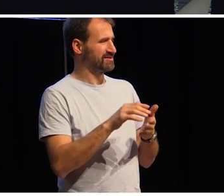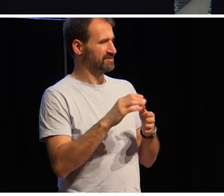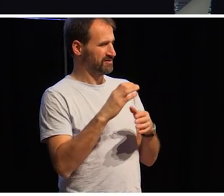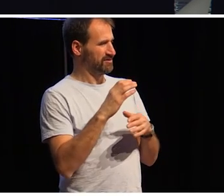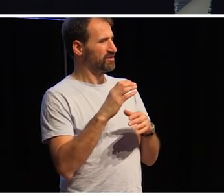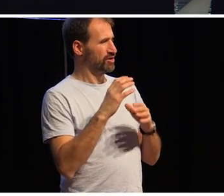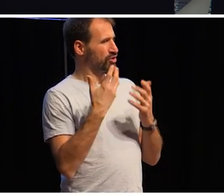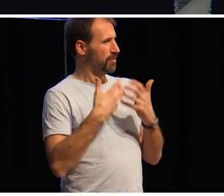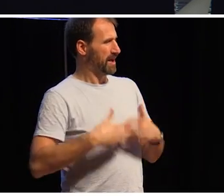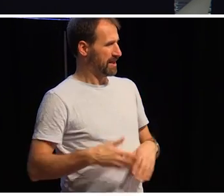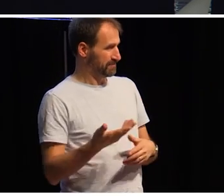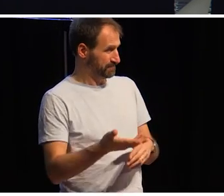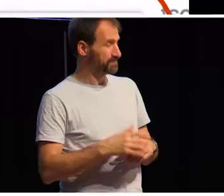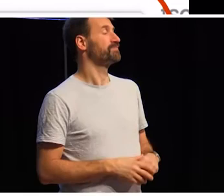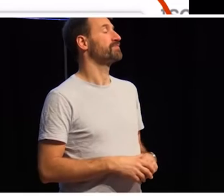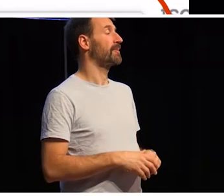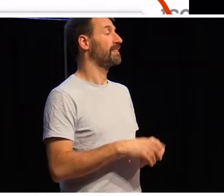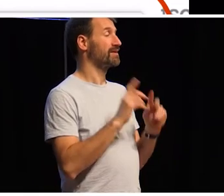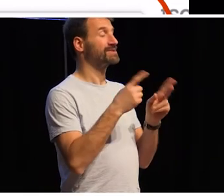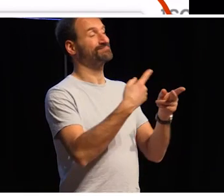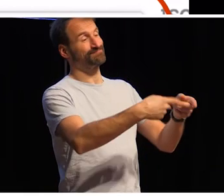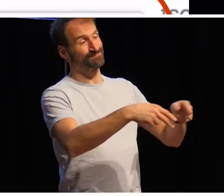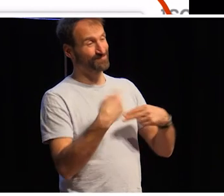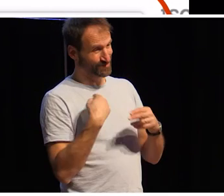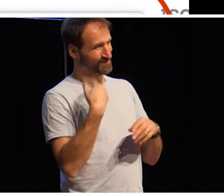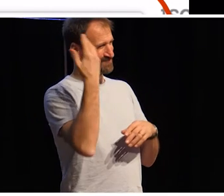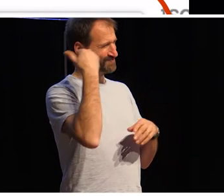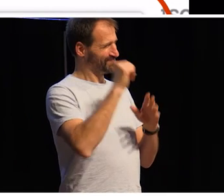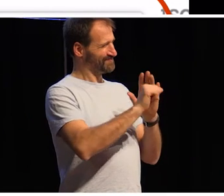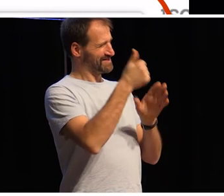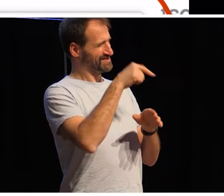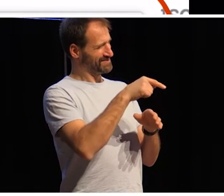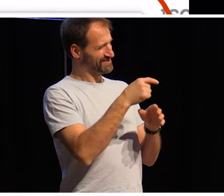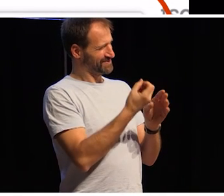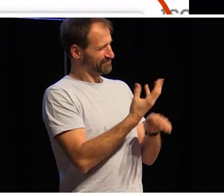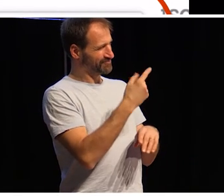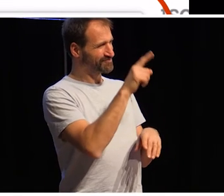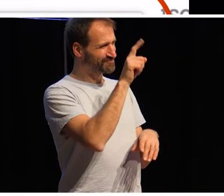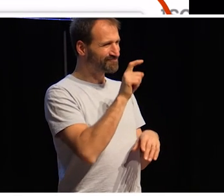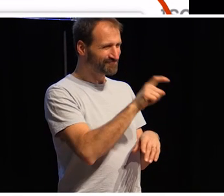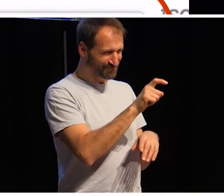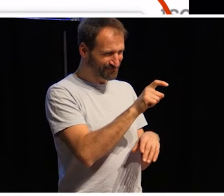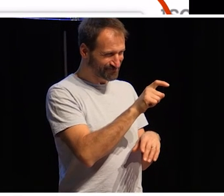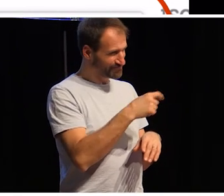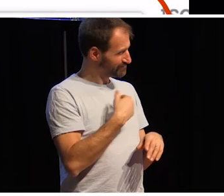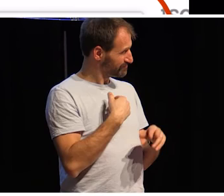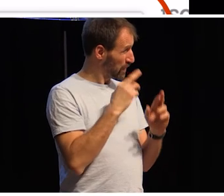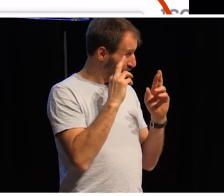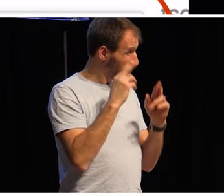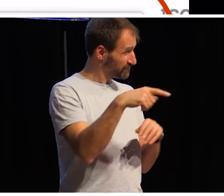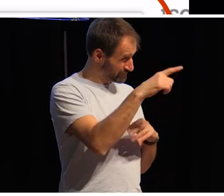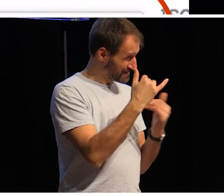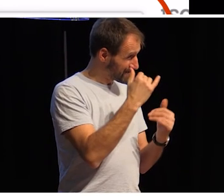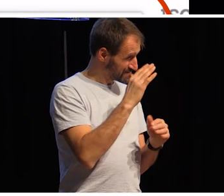So if we go back to our initial problem here, this exclamation mark, I hope you sort of have an understanding now of what's going on